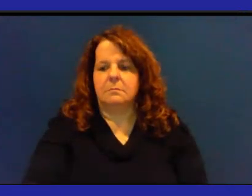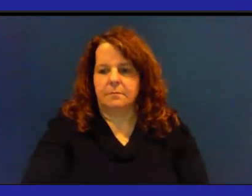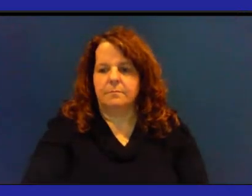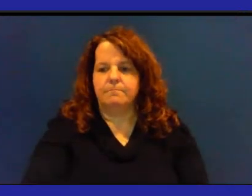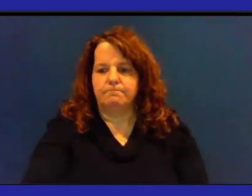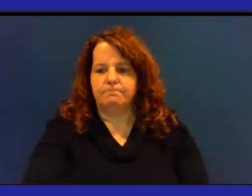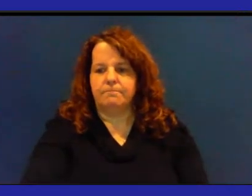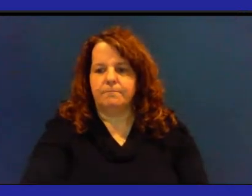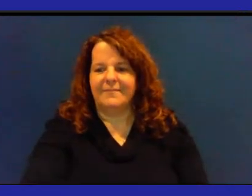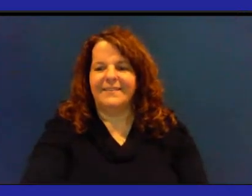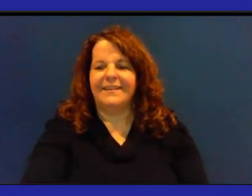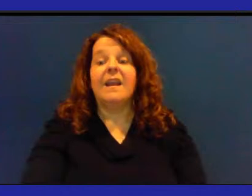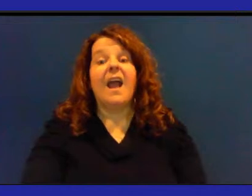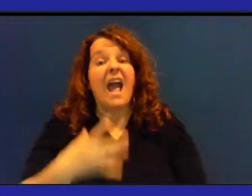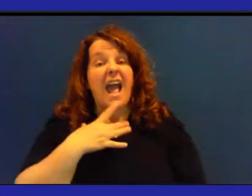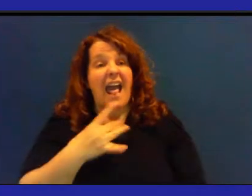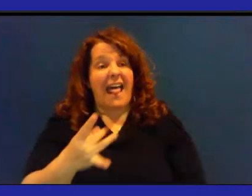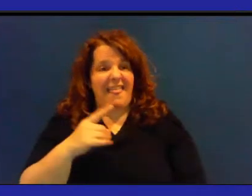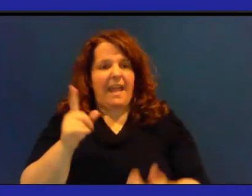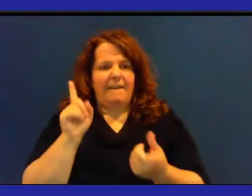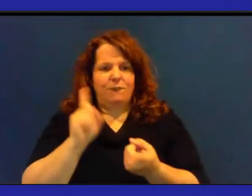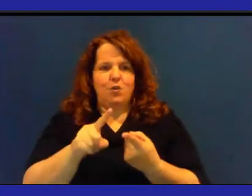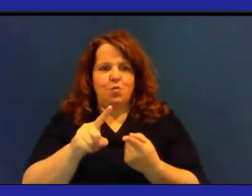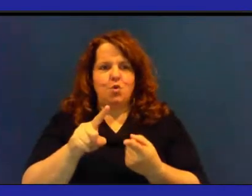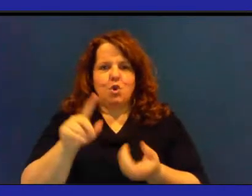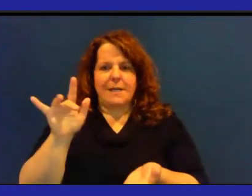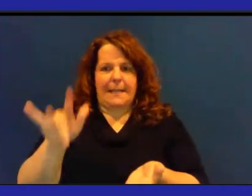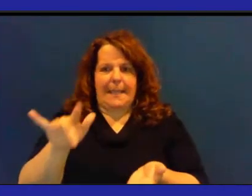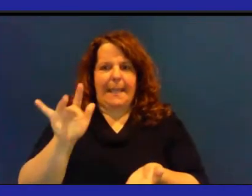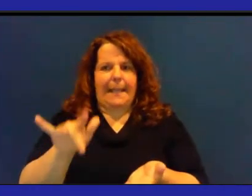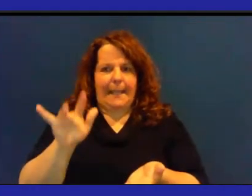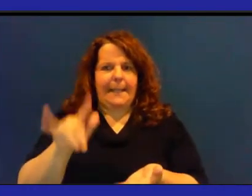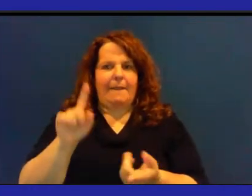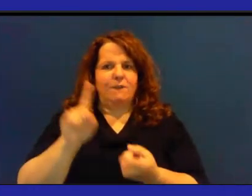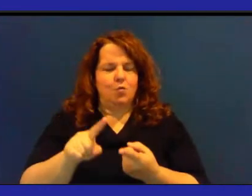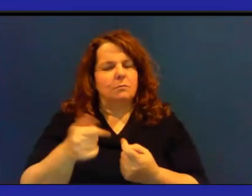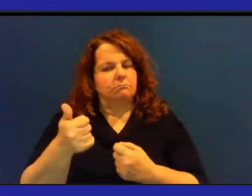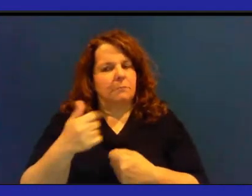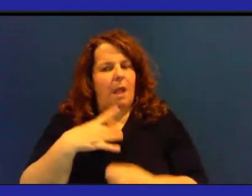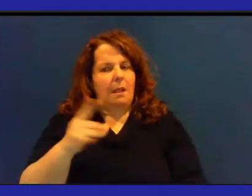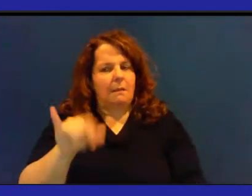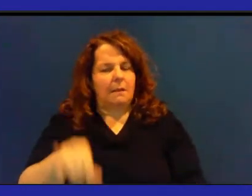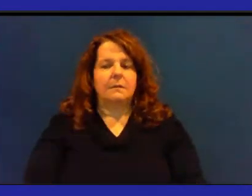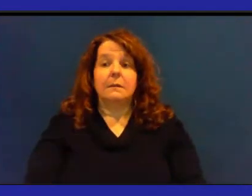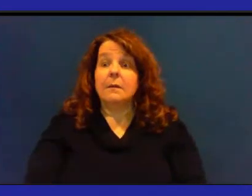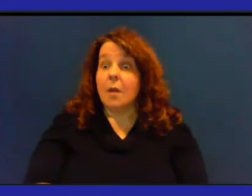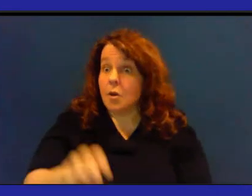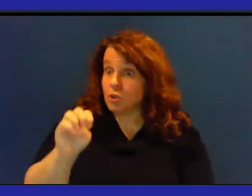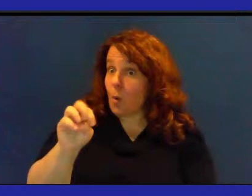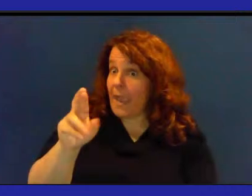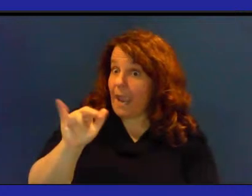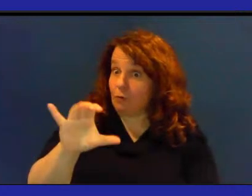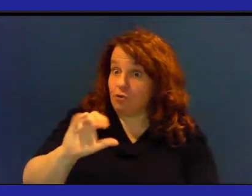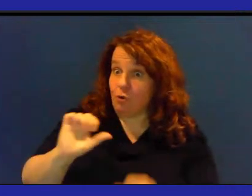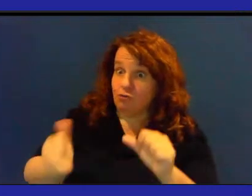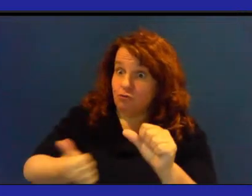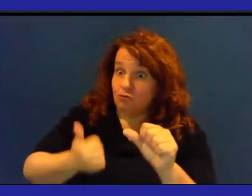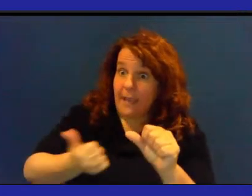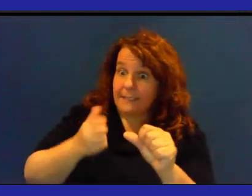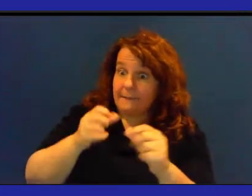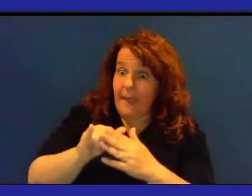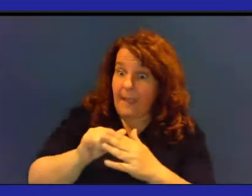But I like the fewer clicks initiative. Yeah, think I like that makes too. sense. So Eric, that is something you are tracking and able to